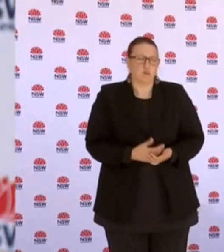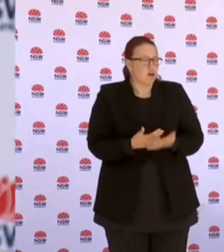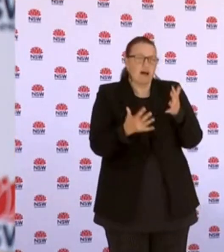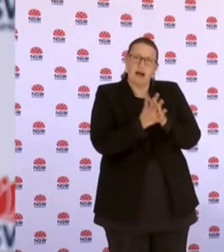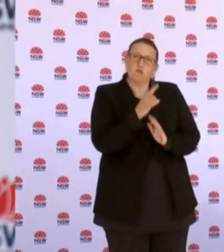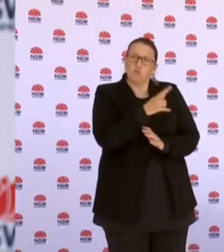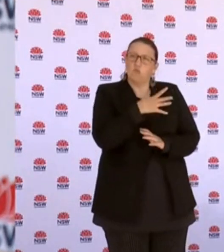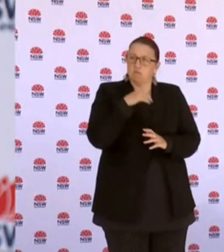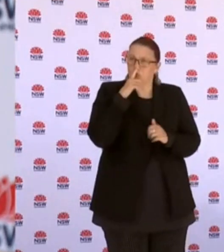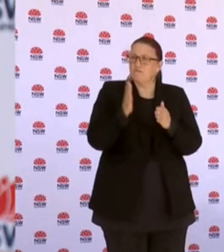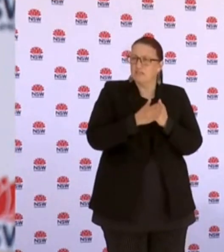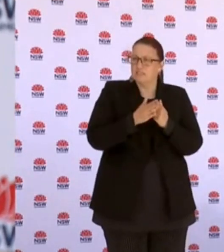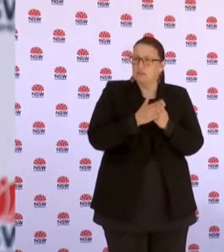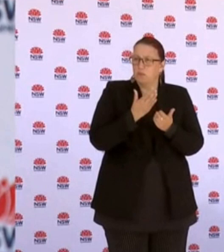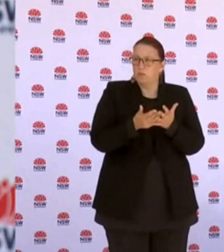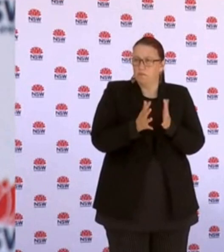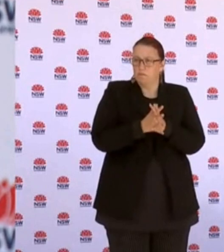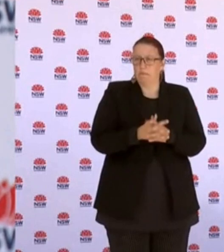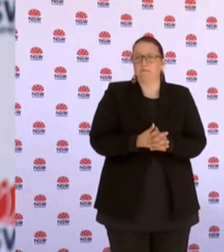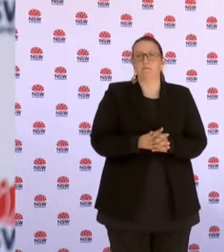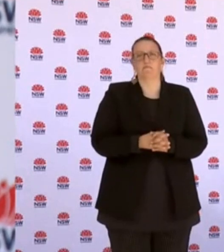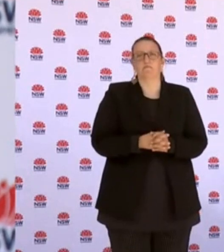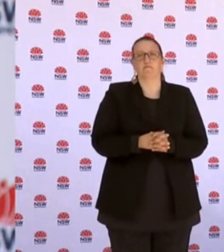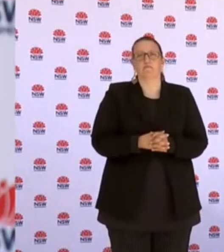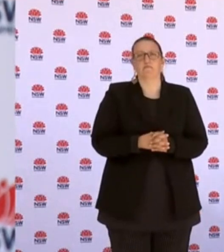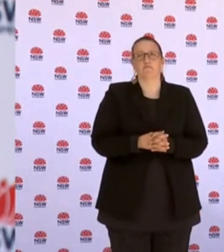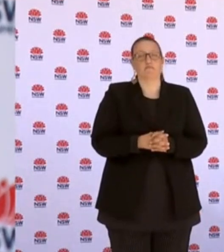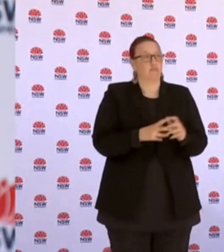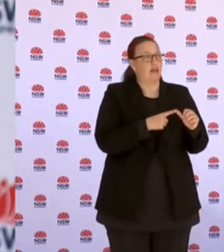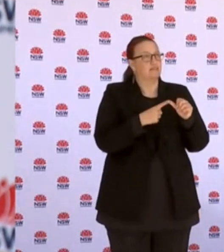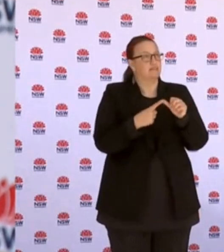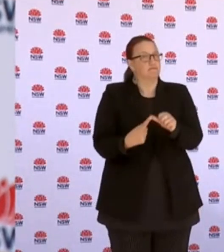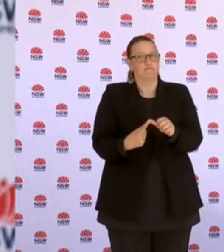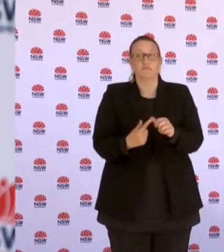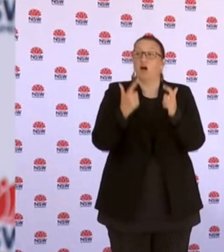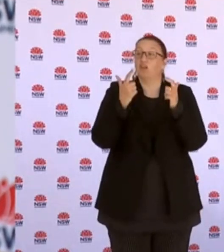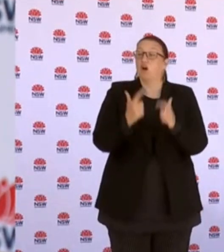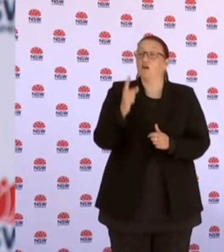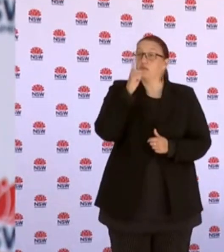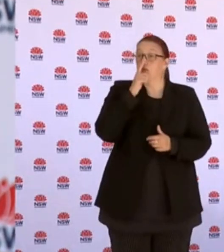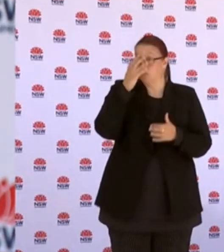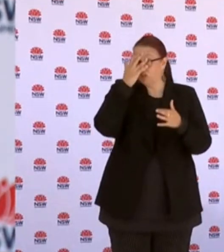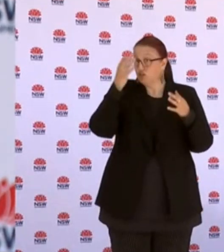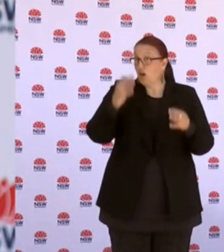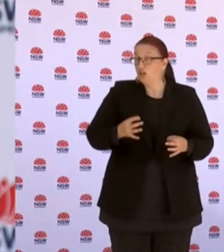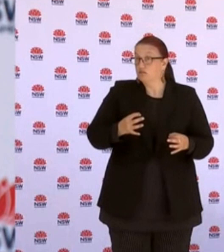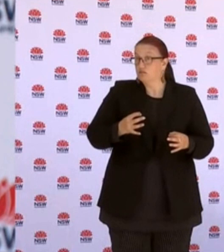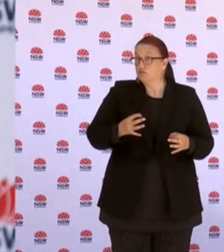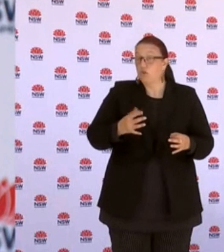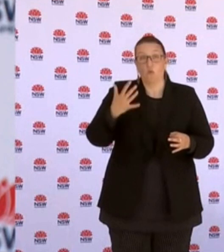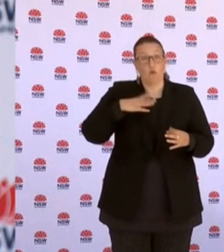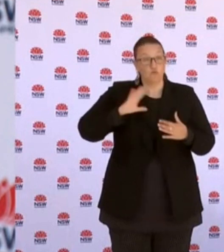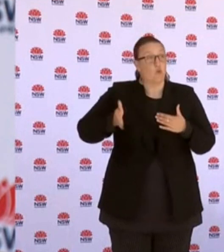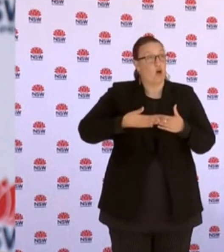because of the stay-at-home orders, have chosen to close. A lot of businesses who have the option to stay open or close have chosen to